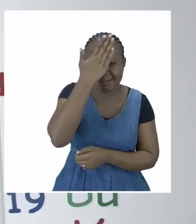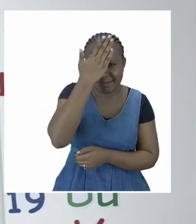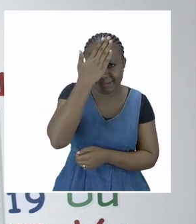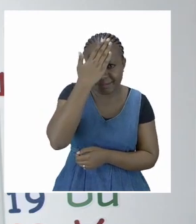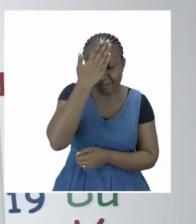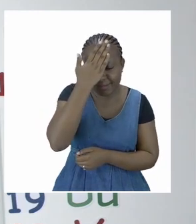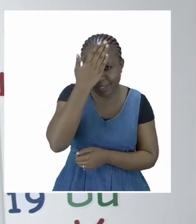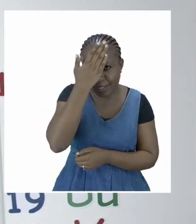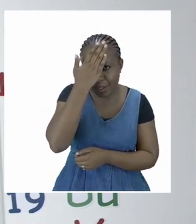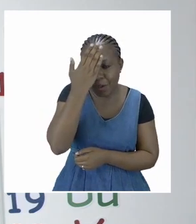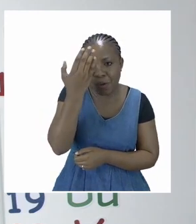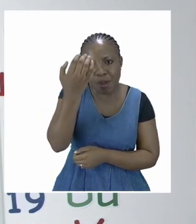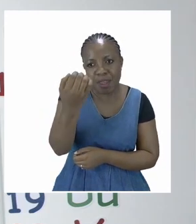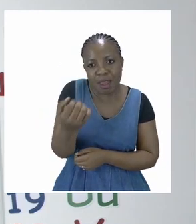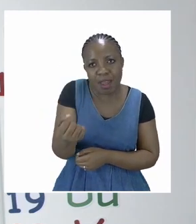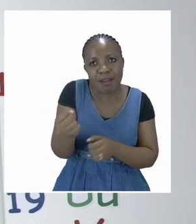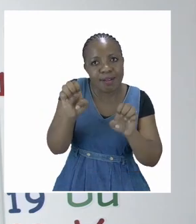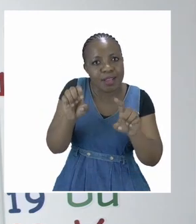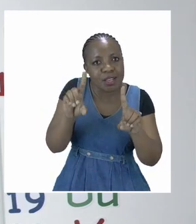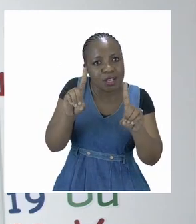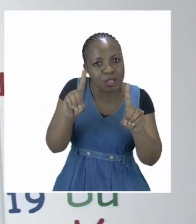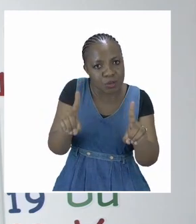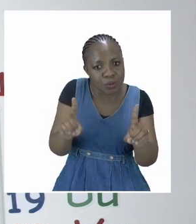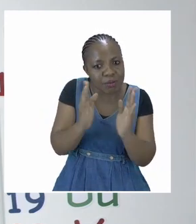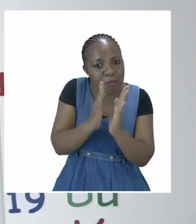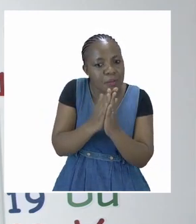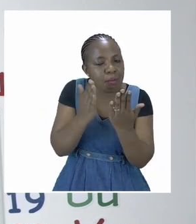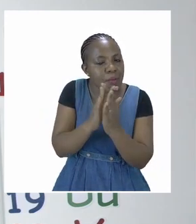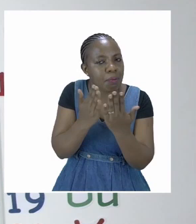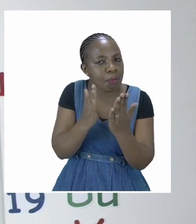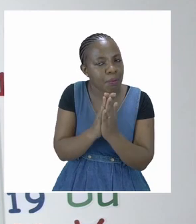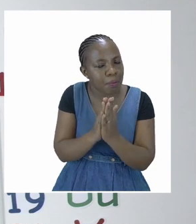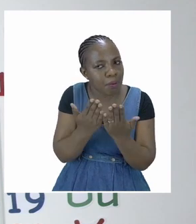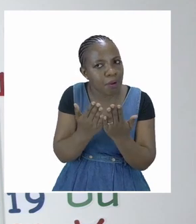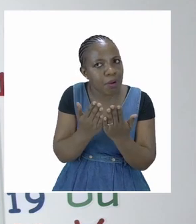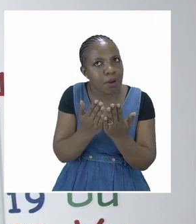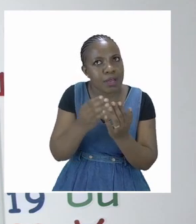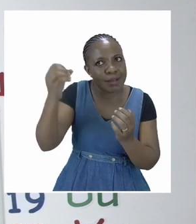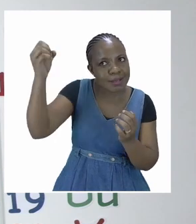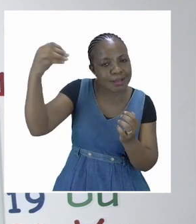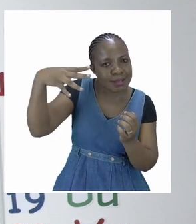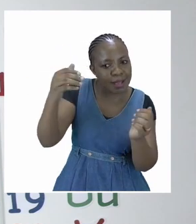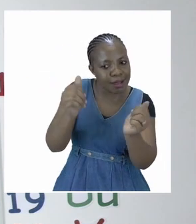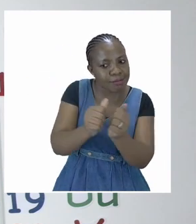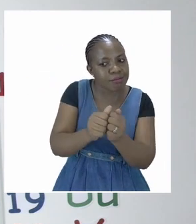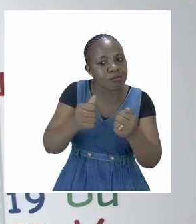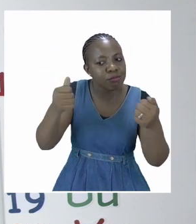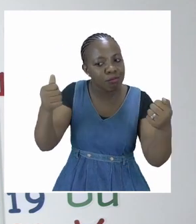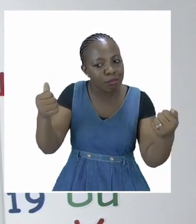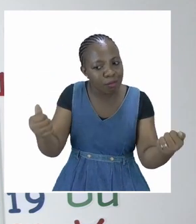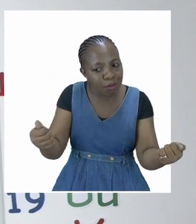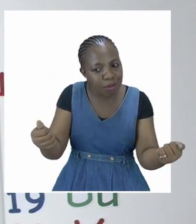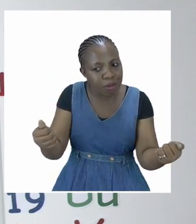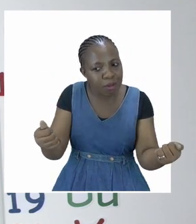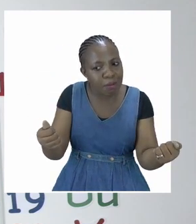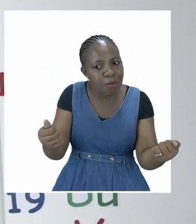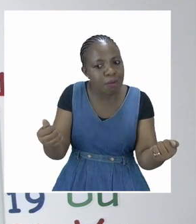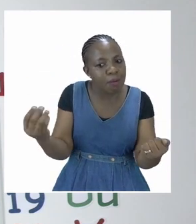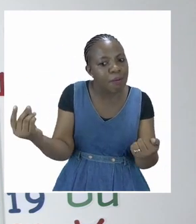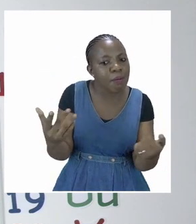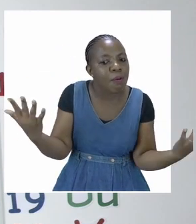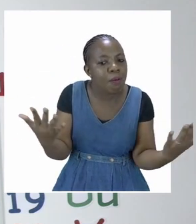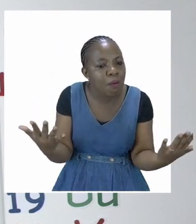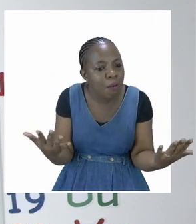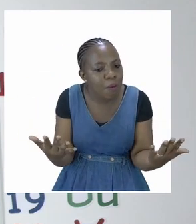booklet in our daily newspaper, street sales, or at your school every Monday